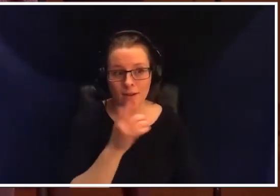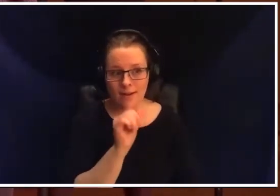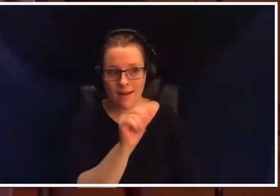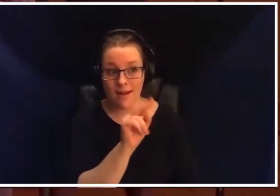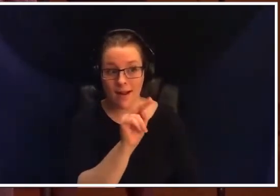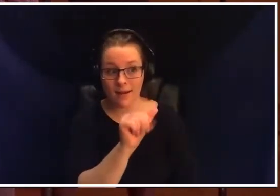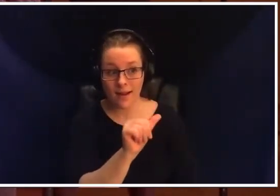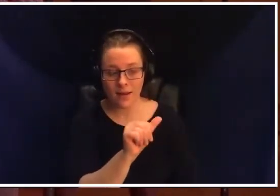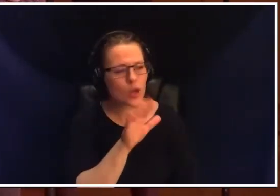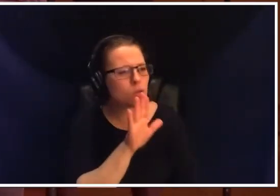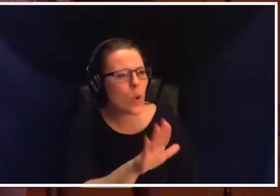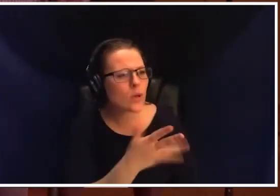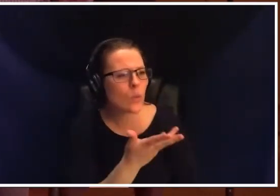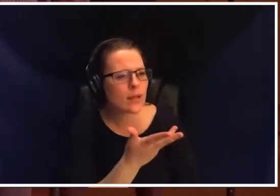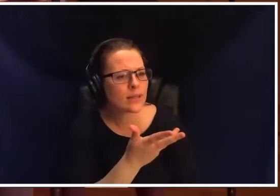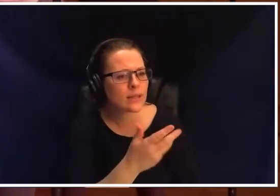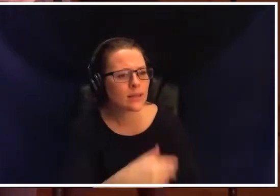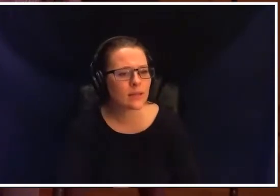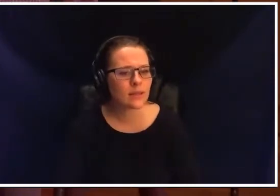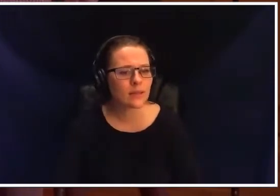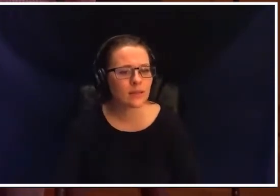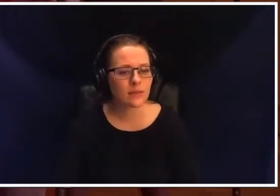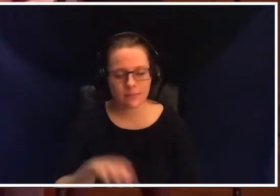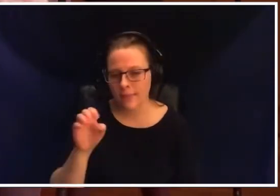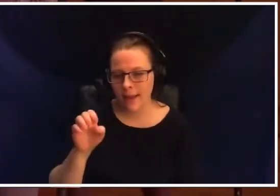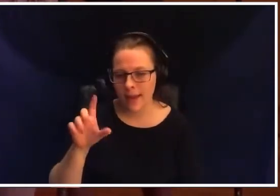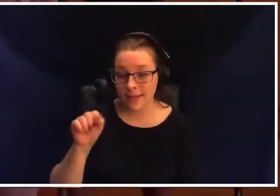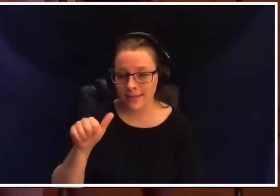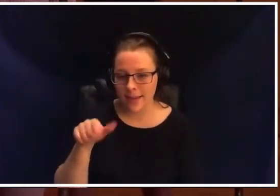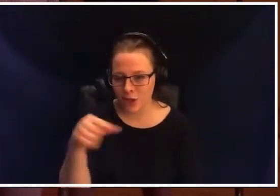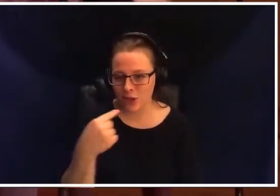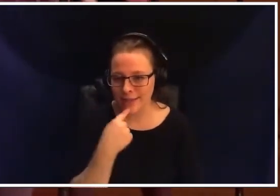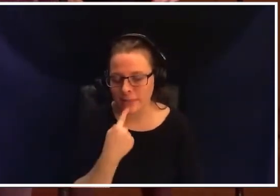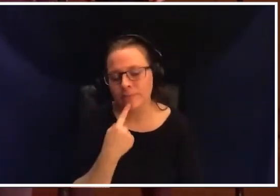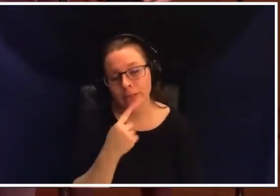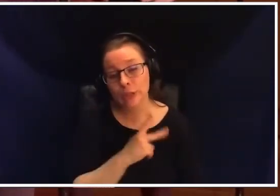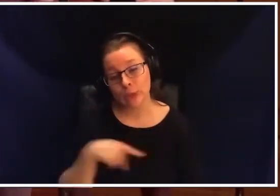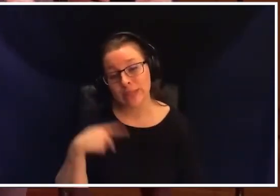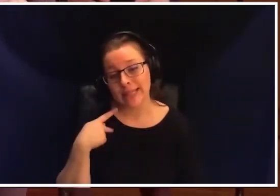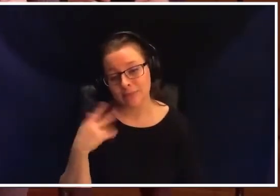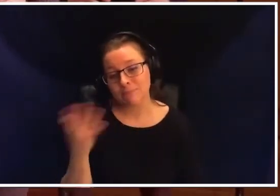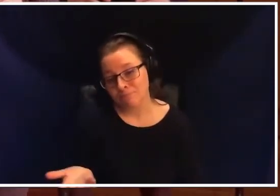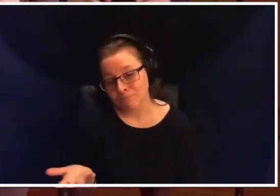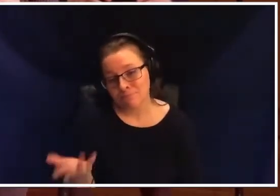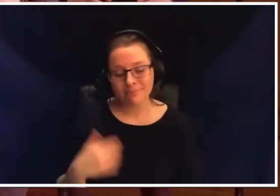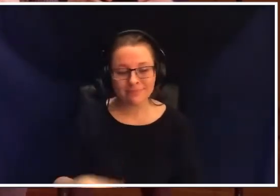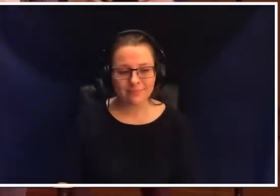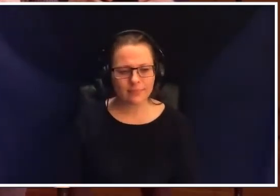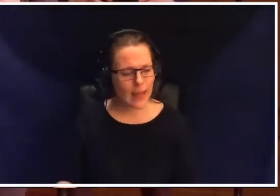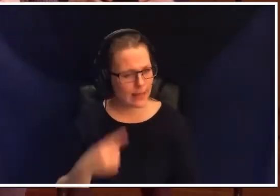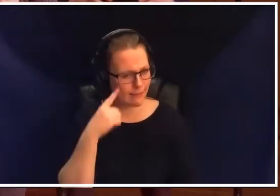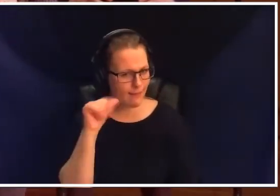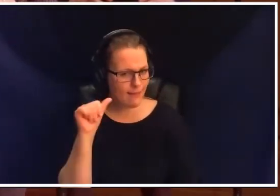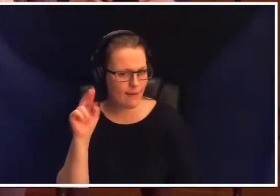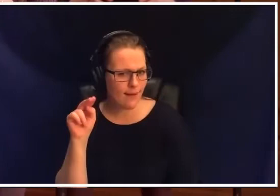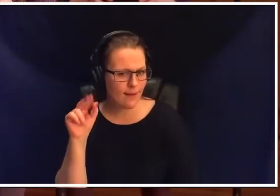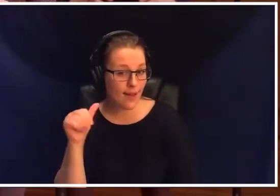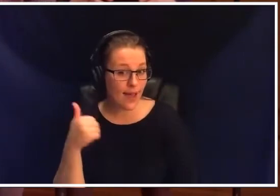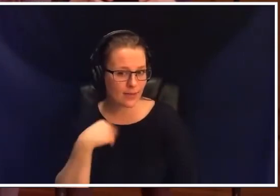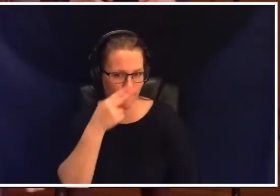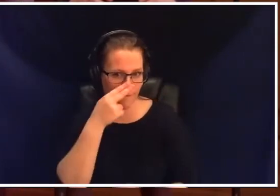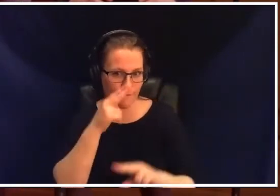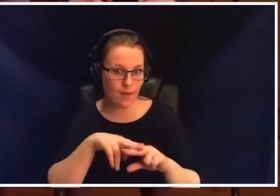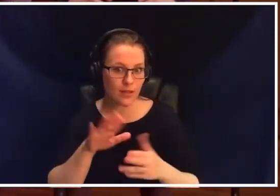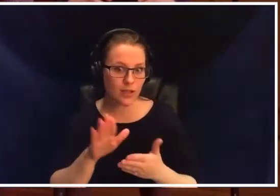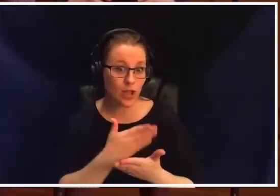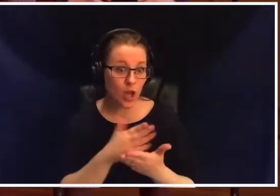favorite character? Elsa. Good choice. She's a great sister. Now, I think Anna has a pretty fun song at the beginning of the musical. Do you want to sing